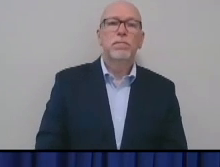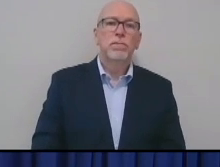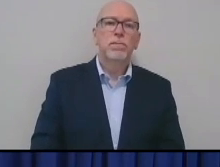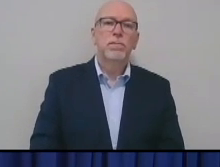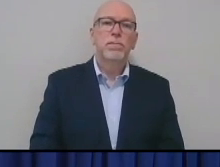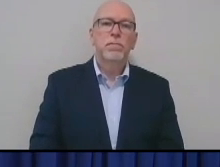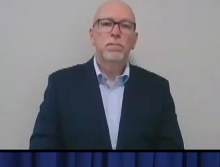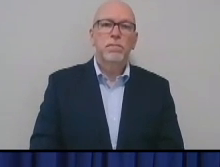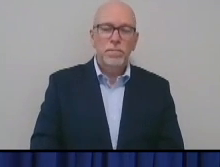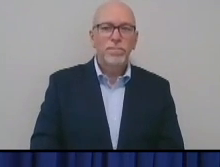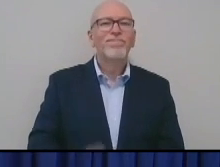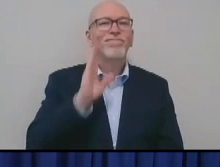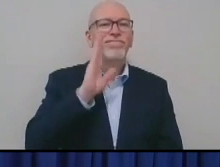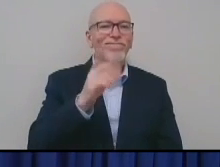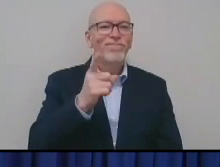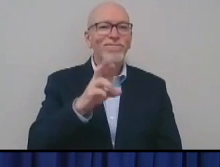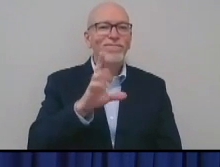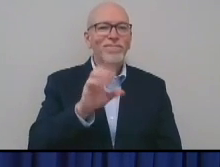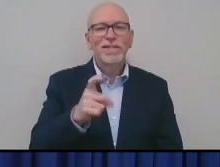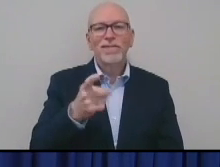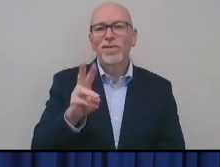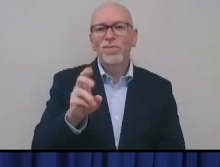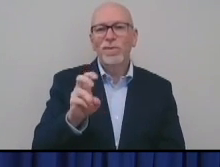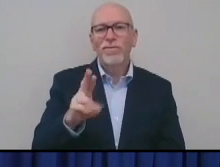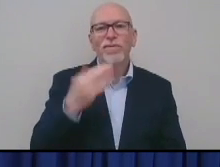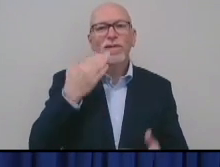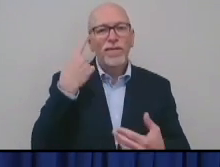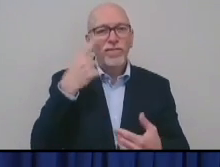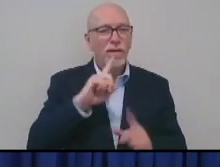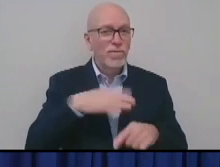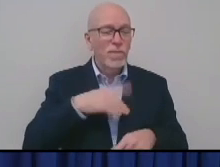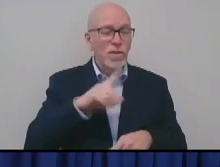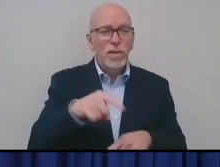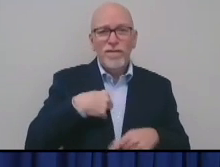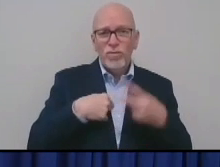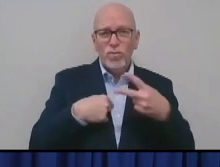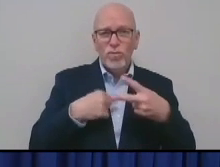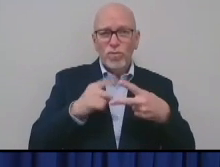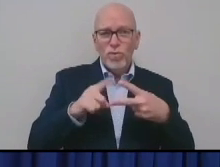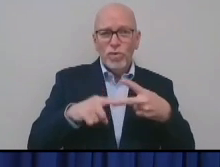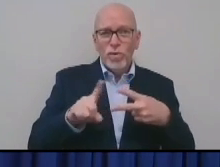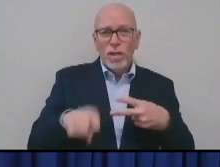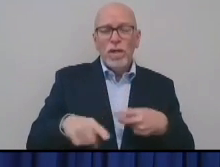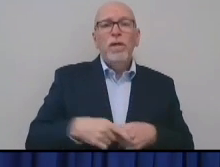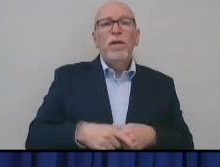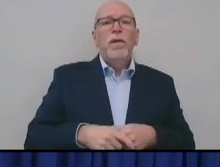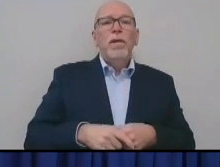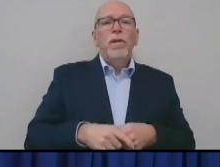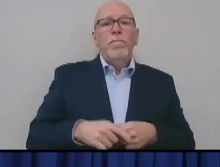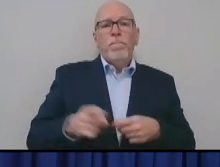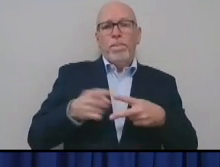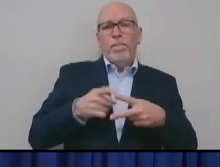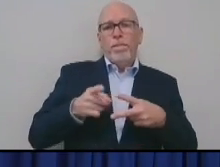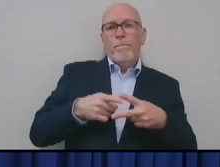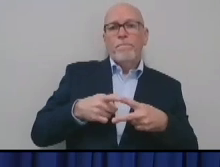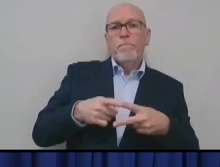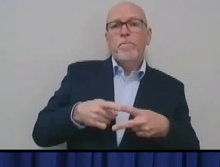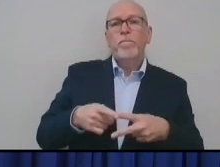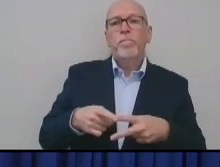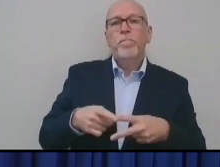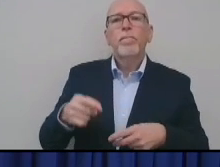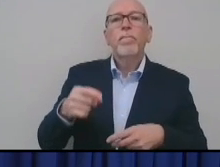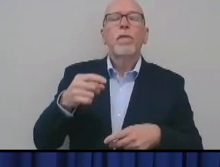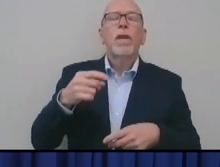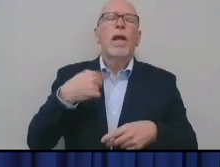Hi, Dr. Box, Dr. Weaver. Thanks for taking my question. I have 2 of them. My first one is I'm speaking with